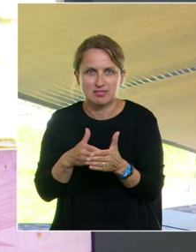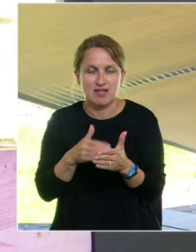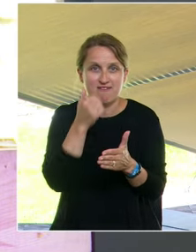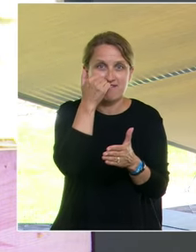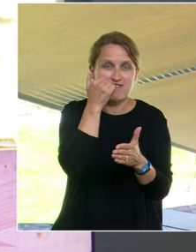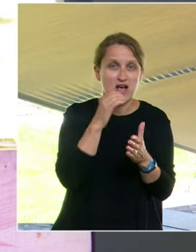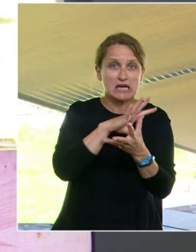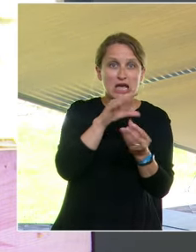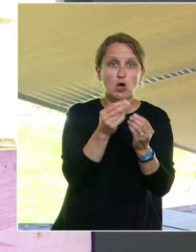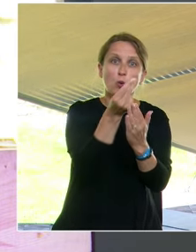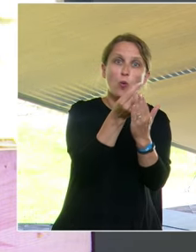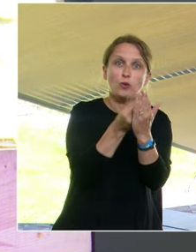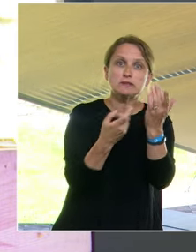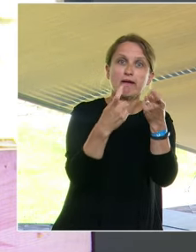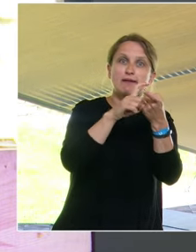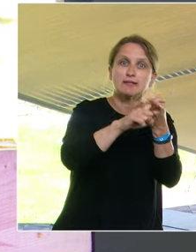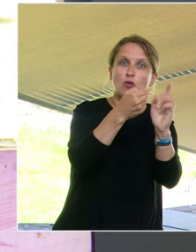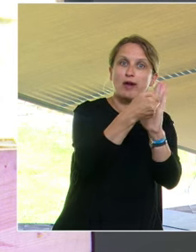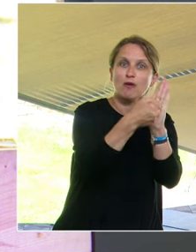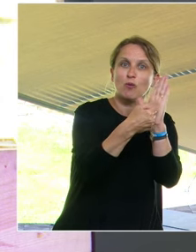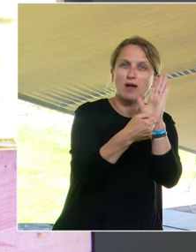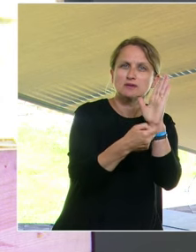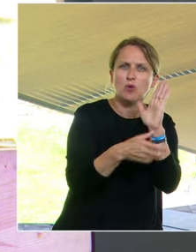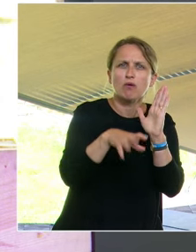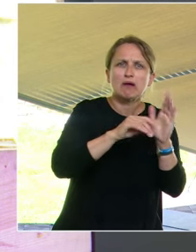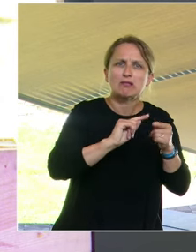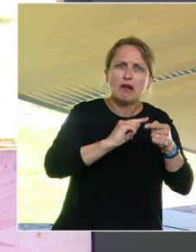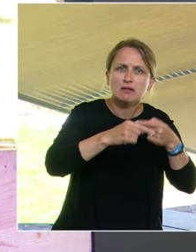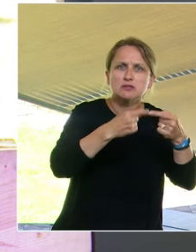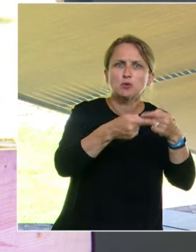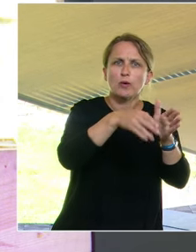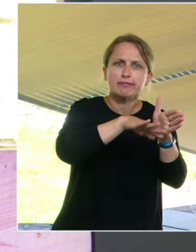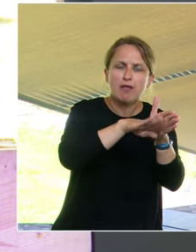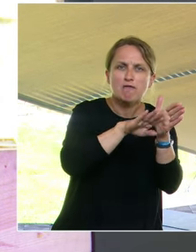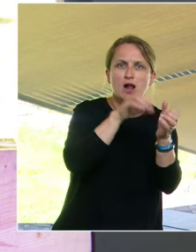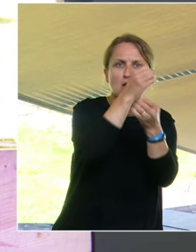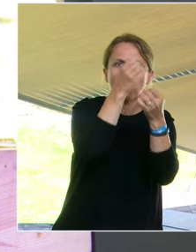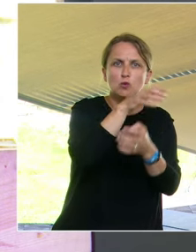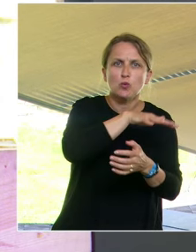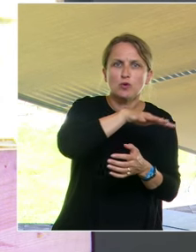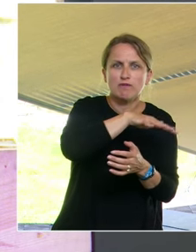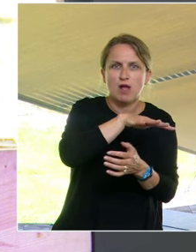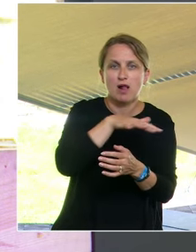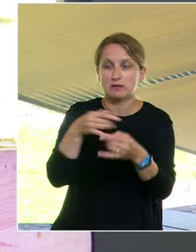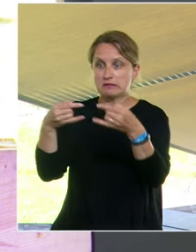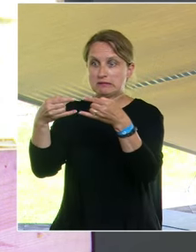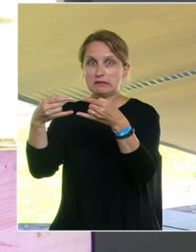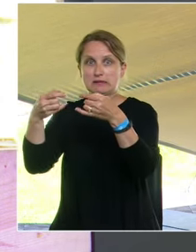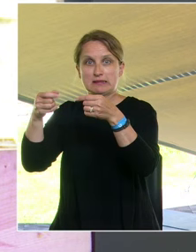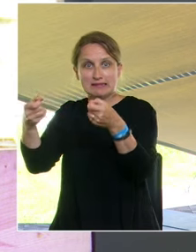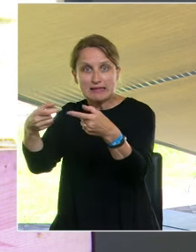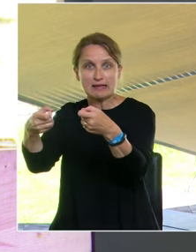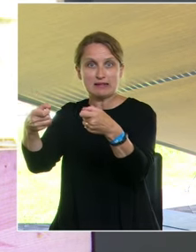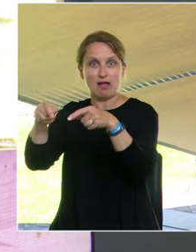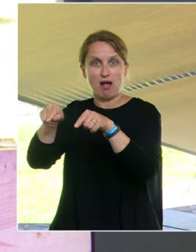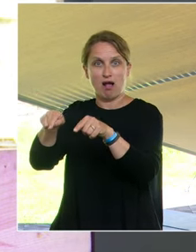traditional regulating and organizing the existing fields of culture and arts, and everything digital was kind